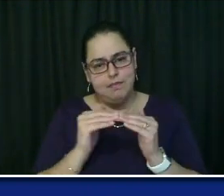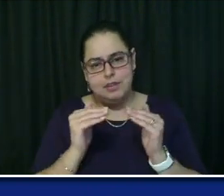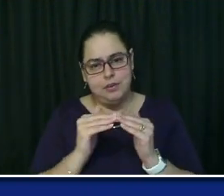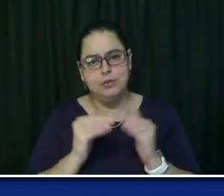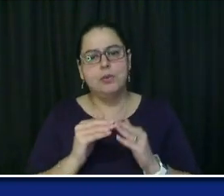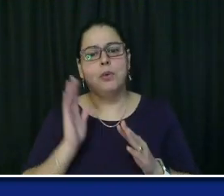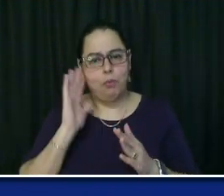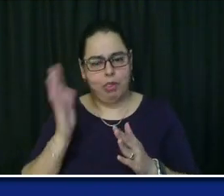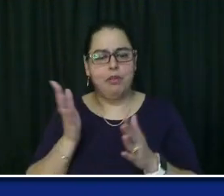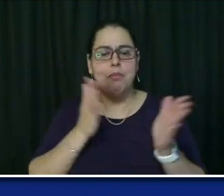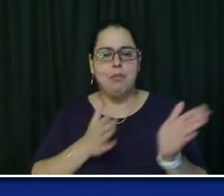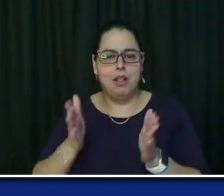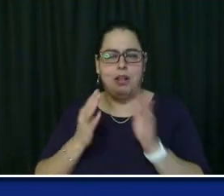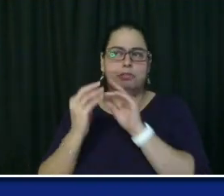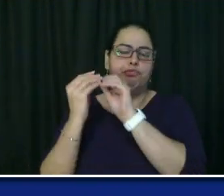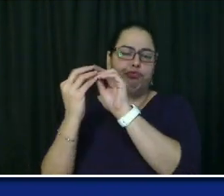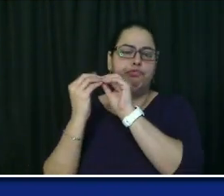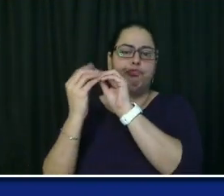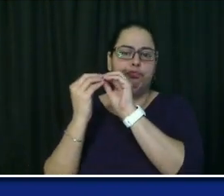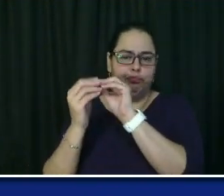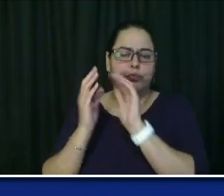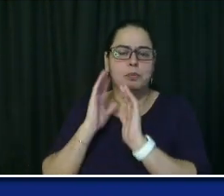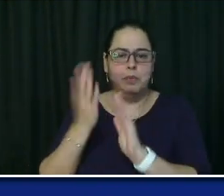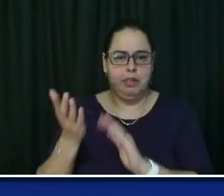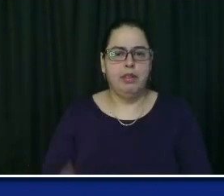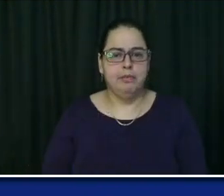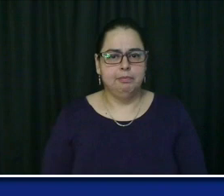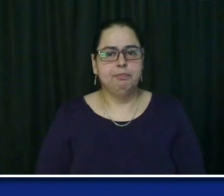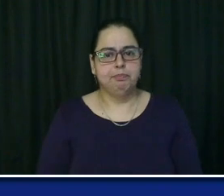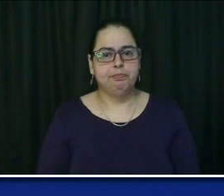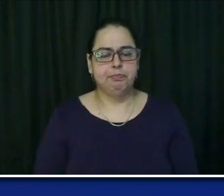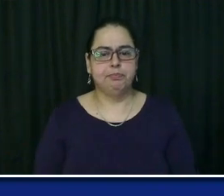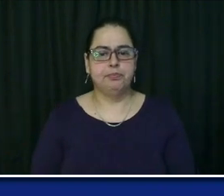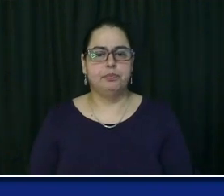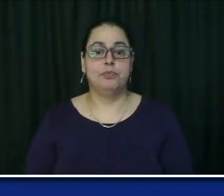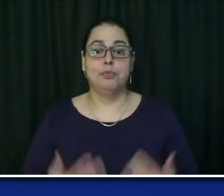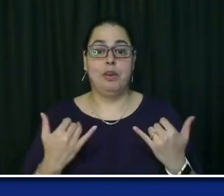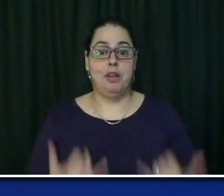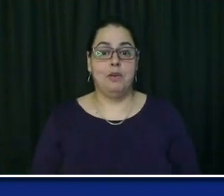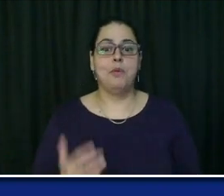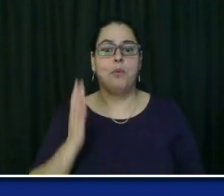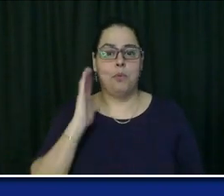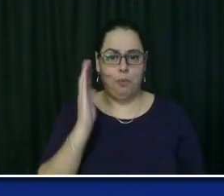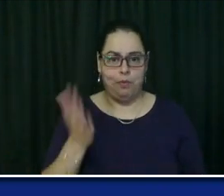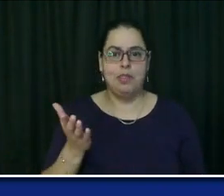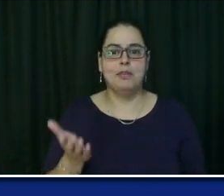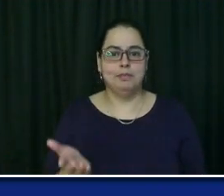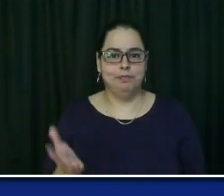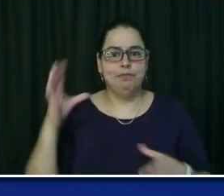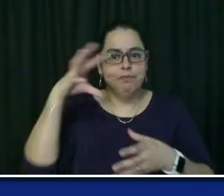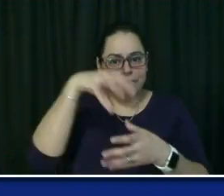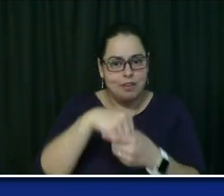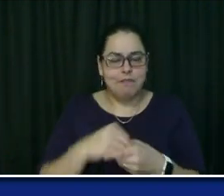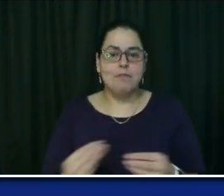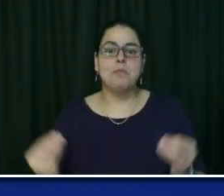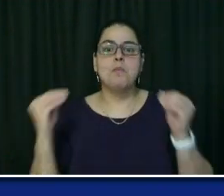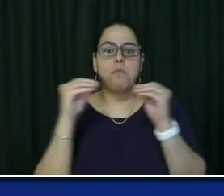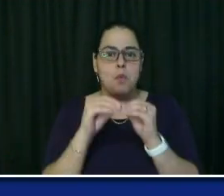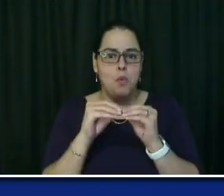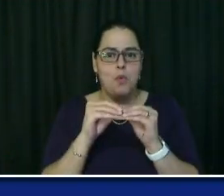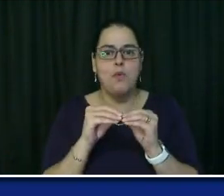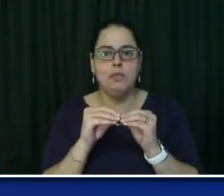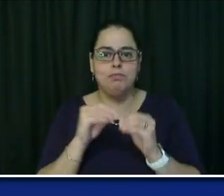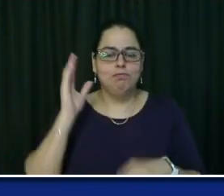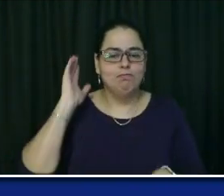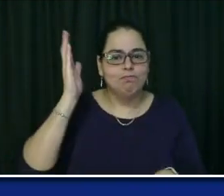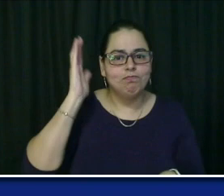reserve the right, obviously, to come back and do additional press conferences as we have something important to announce. Certainly, anything that deals with COVID, we